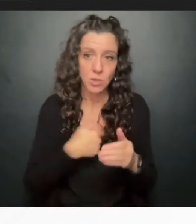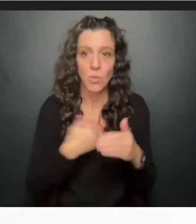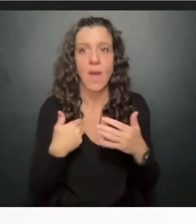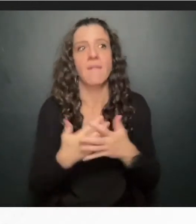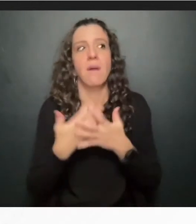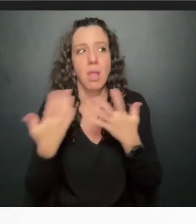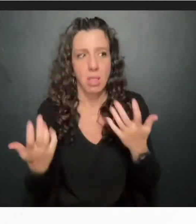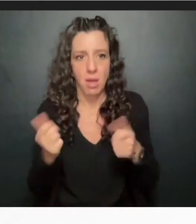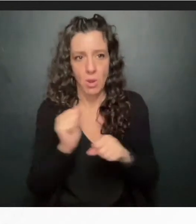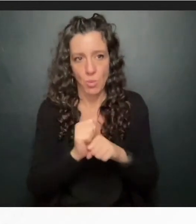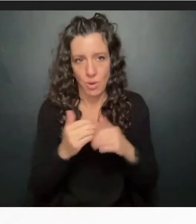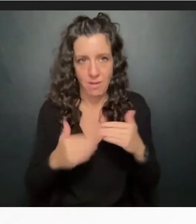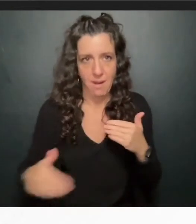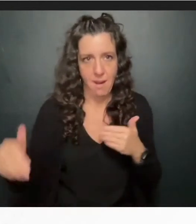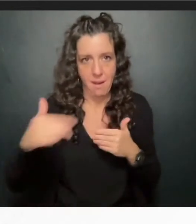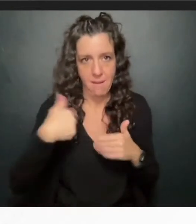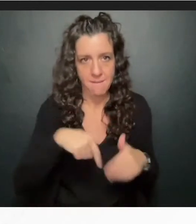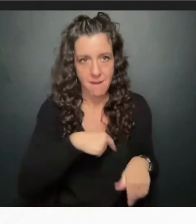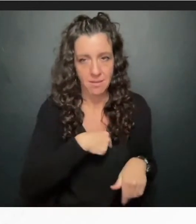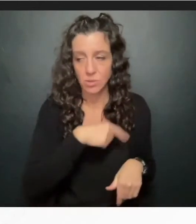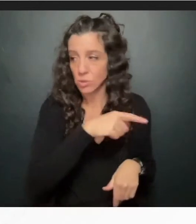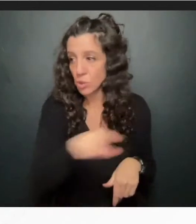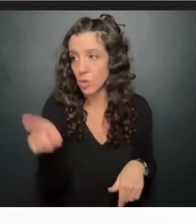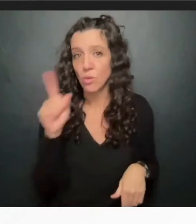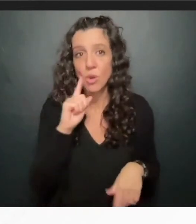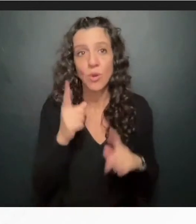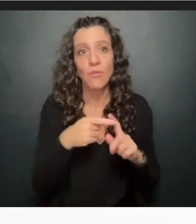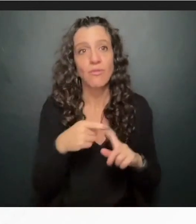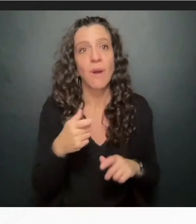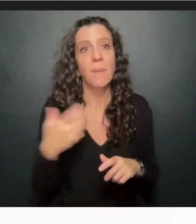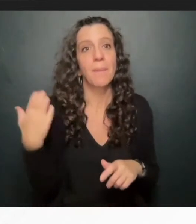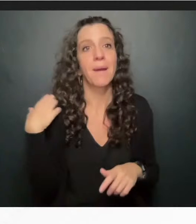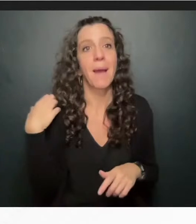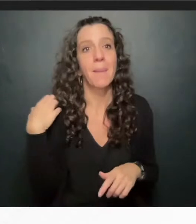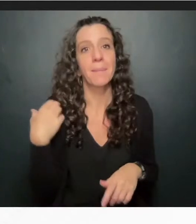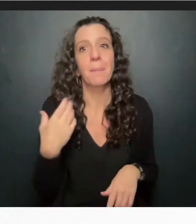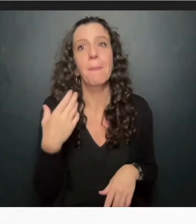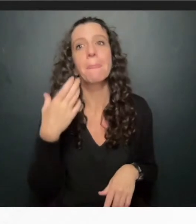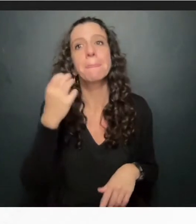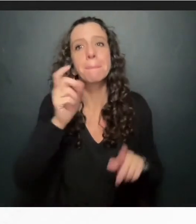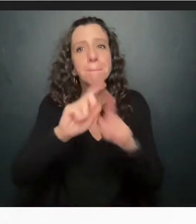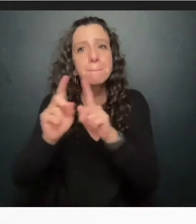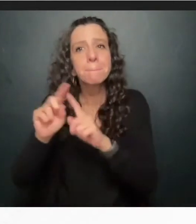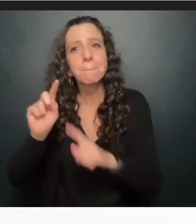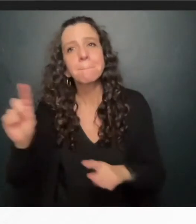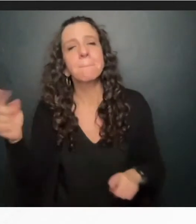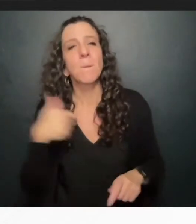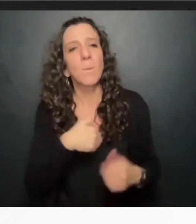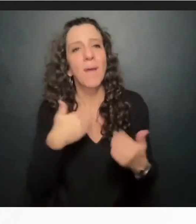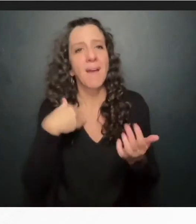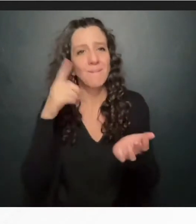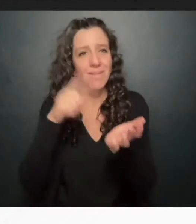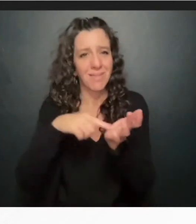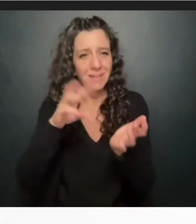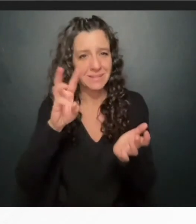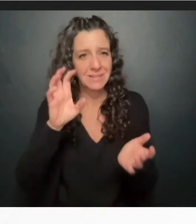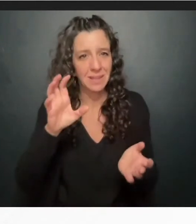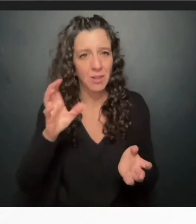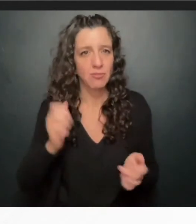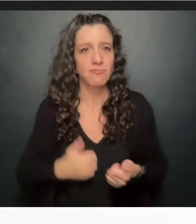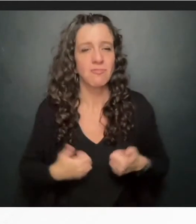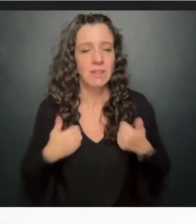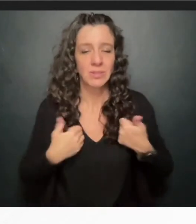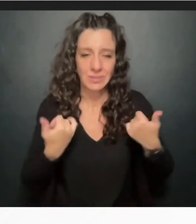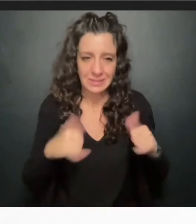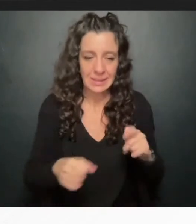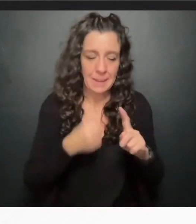of us. As you heard from Captain Cito, we still have 1,600 residents that are still impacted by this incident or out of their